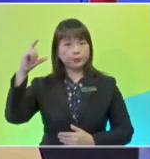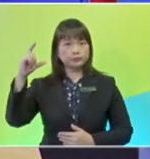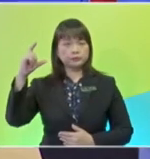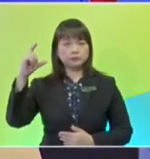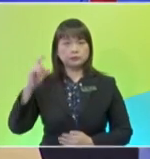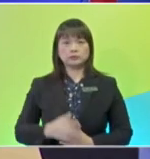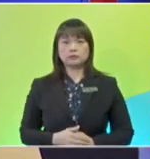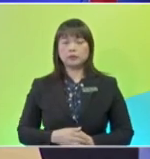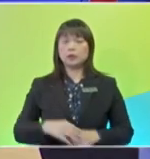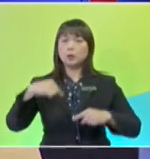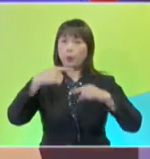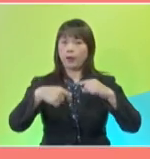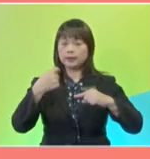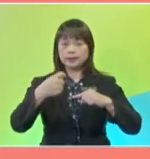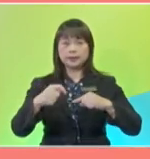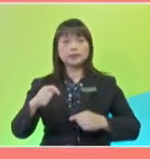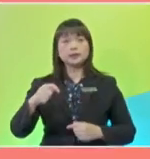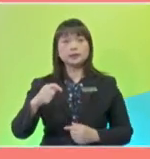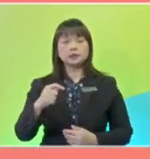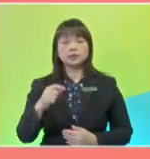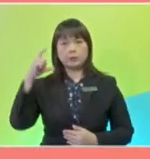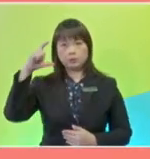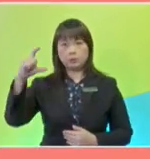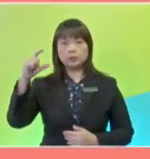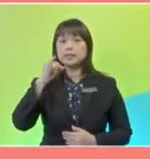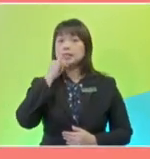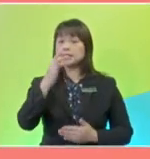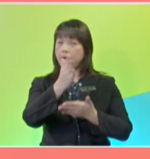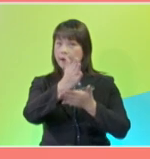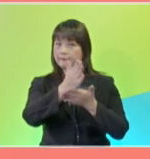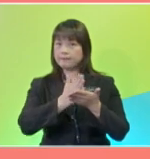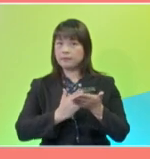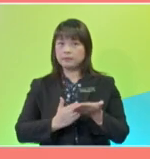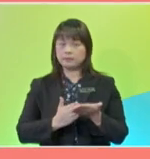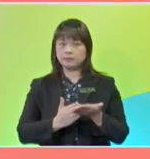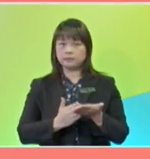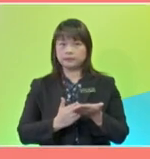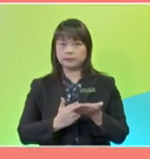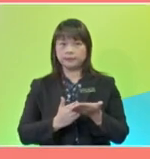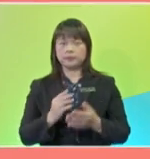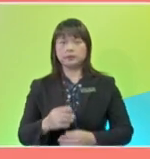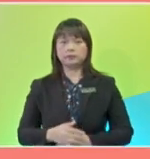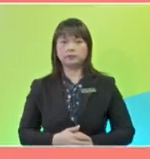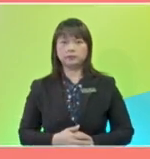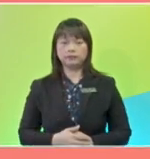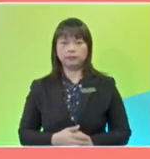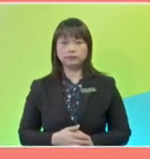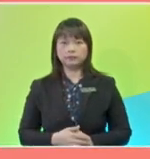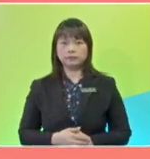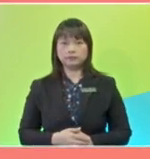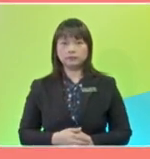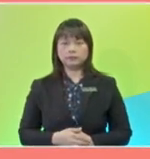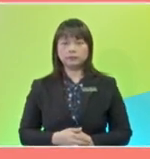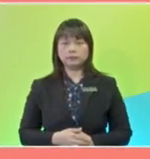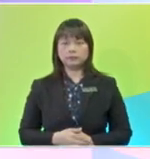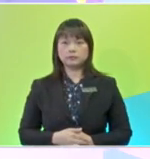is when the moon is halfly littered. Okay, so this half is the dark, half light. Yes, half moon. So this will take